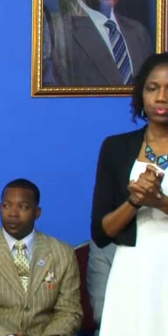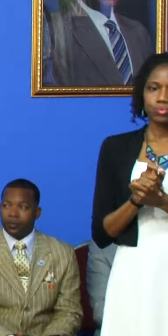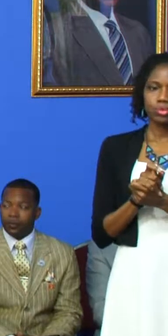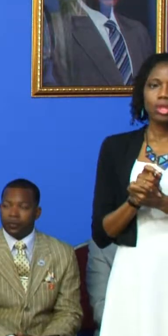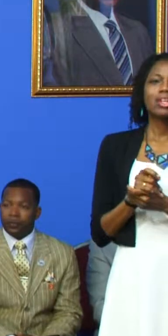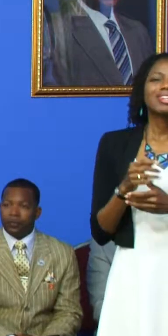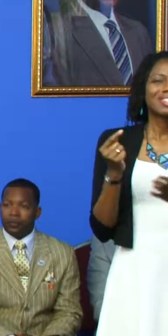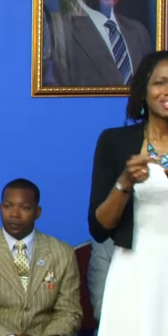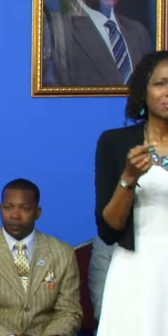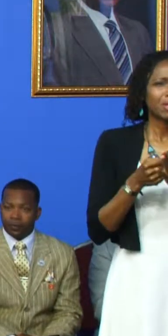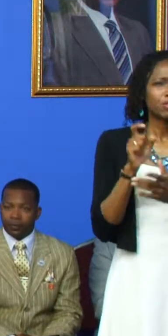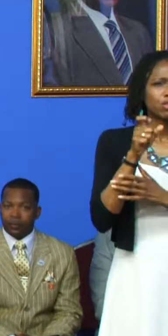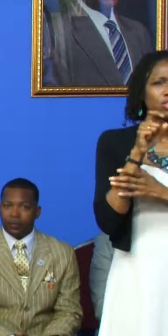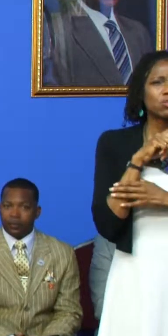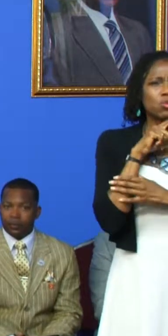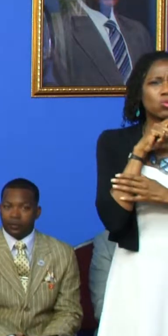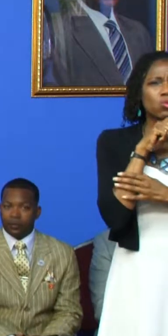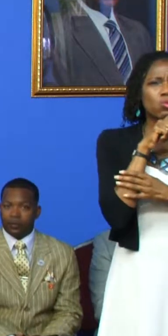the moment.